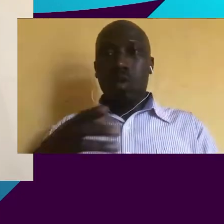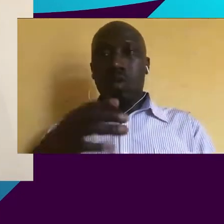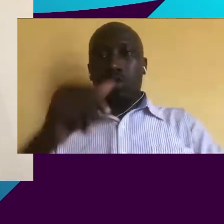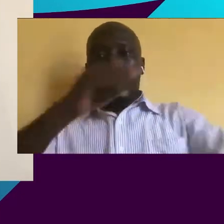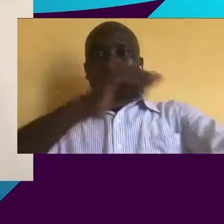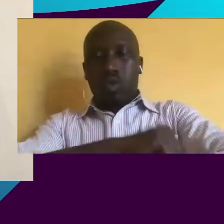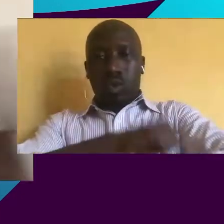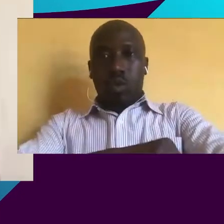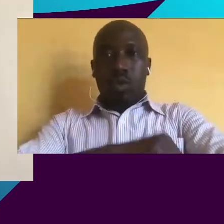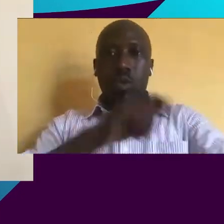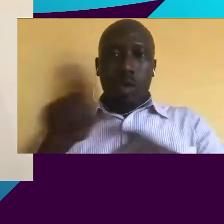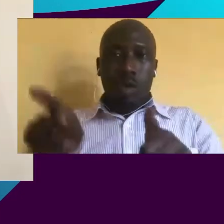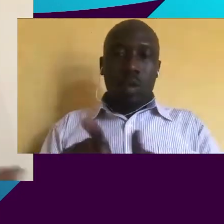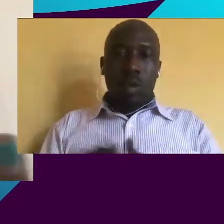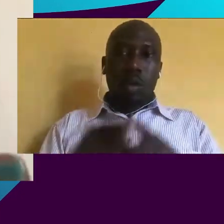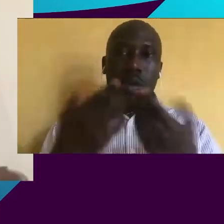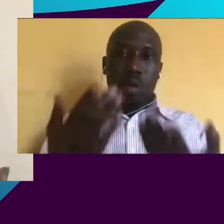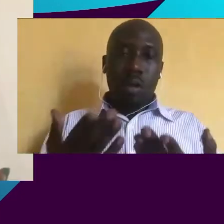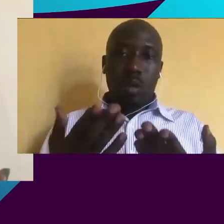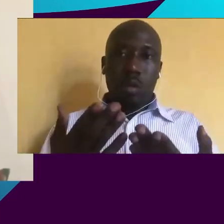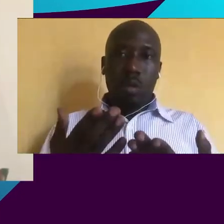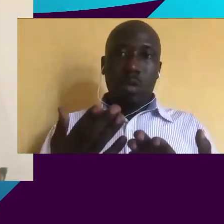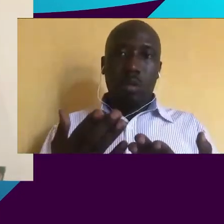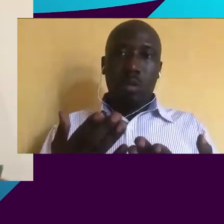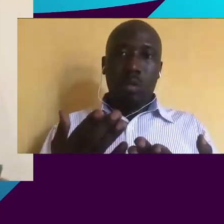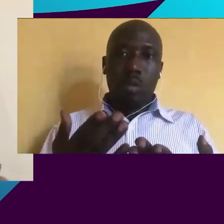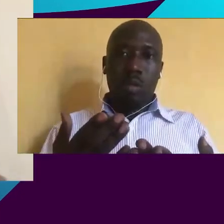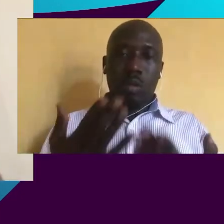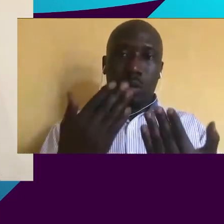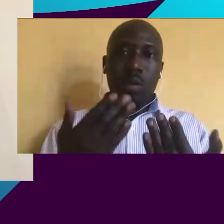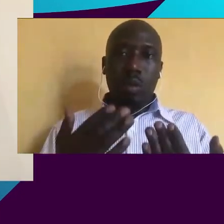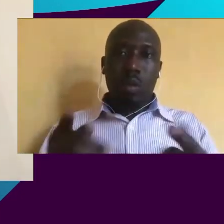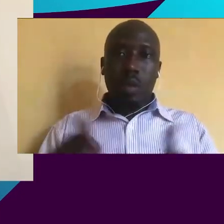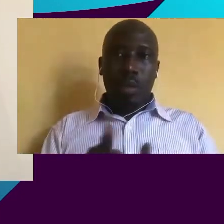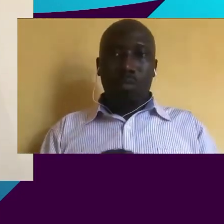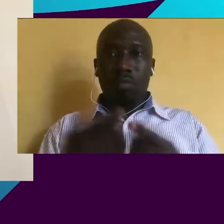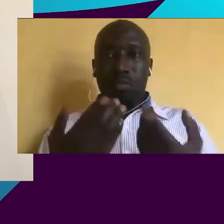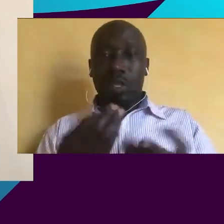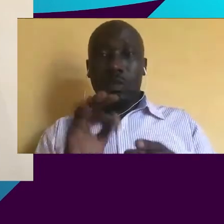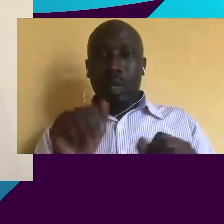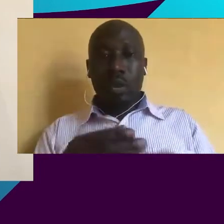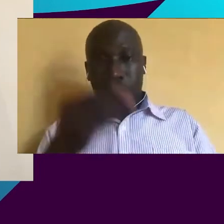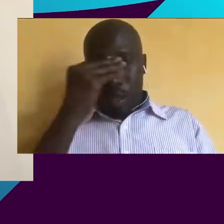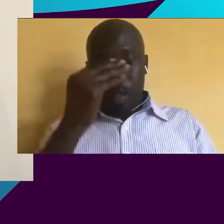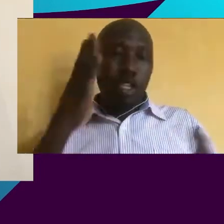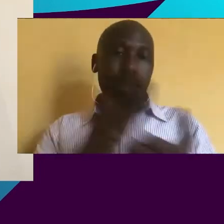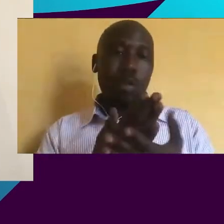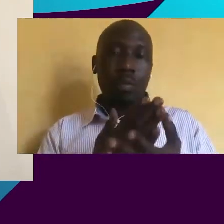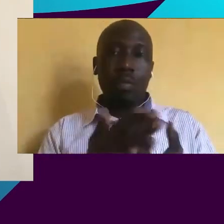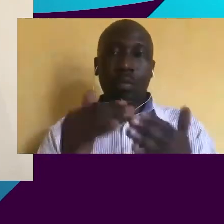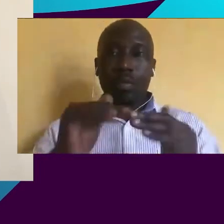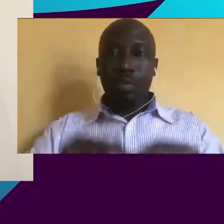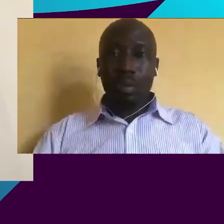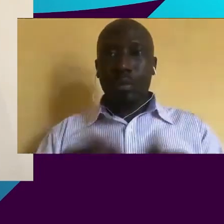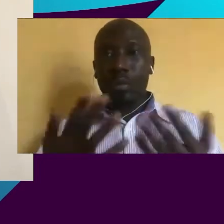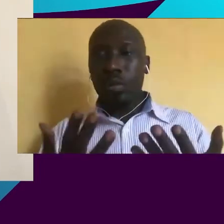as a girl child, what will you do after your soccer journey? And also,